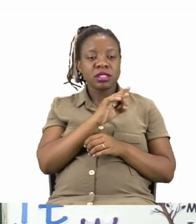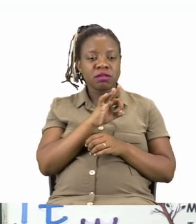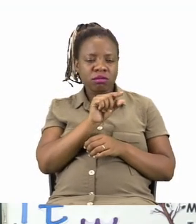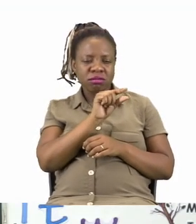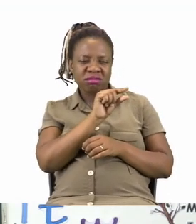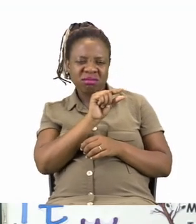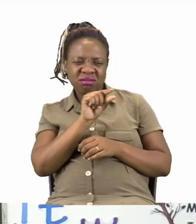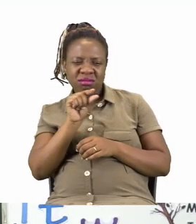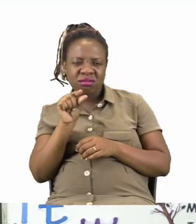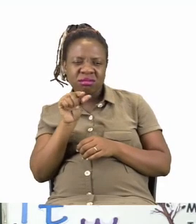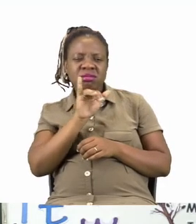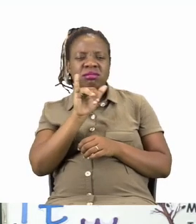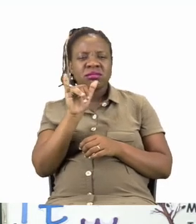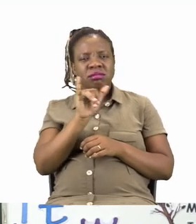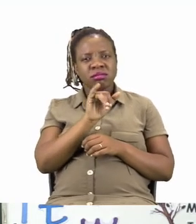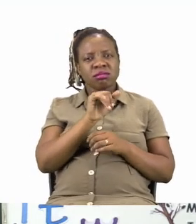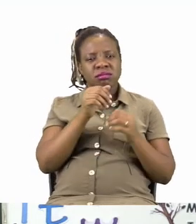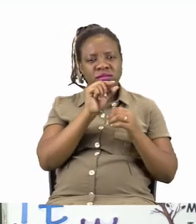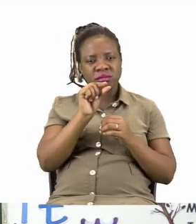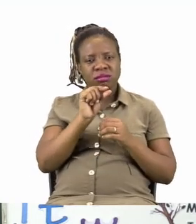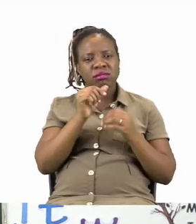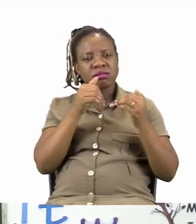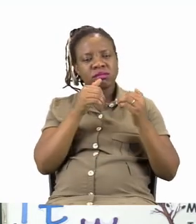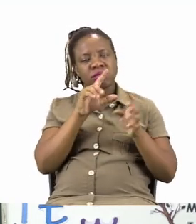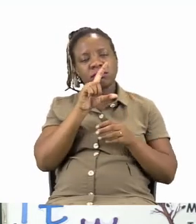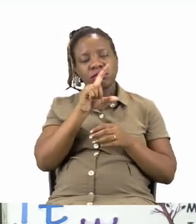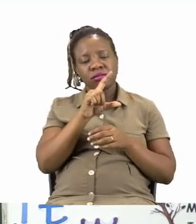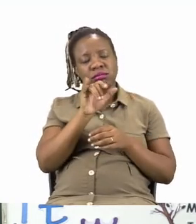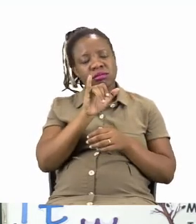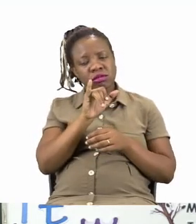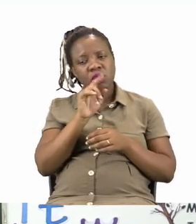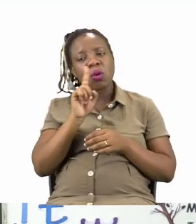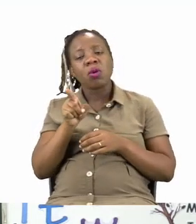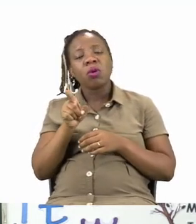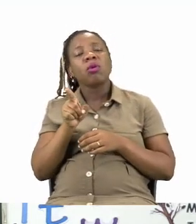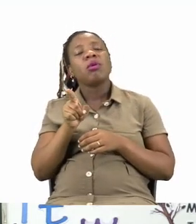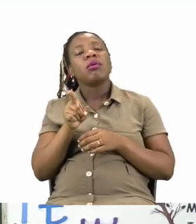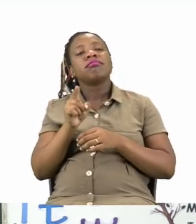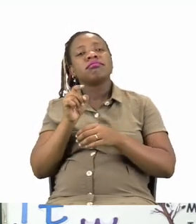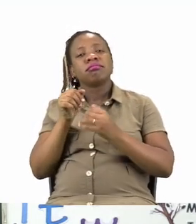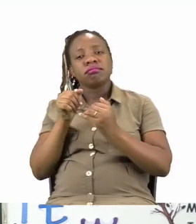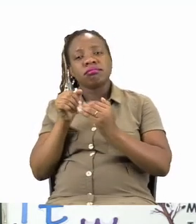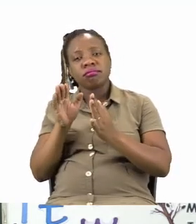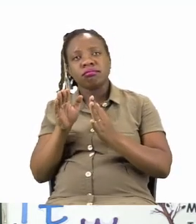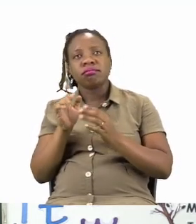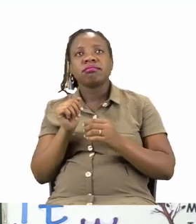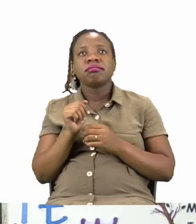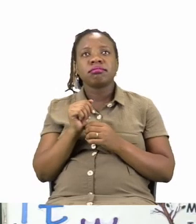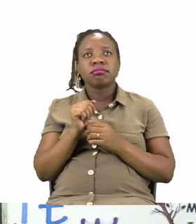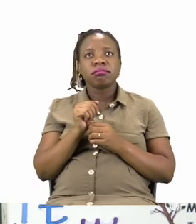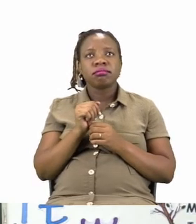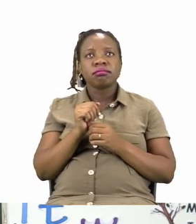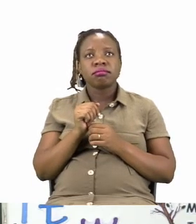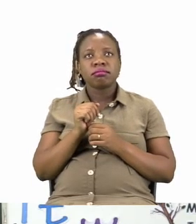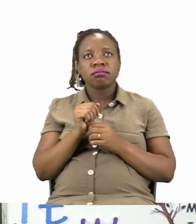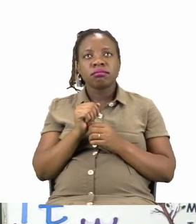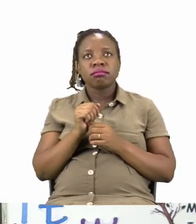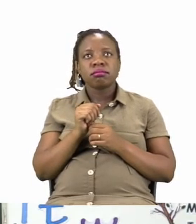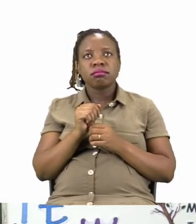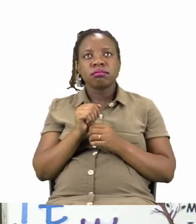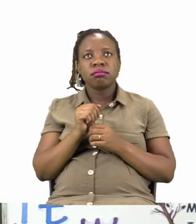sentence with. All right. Now you will see I have done the first one for you, and the words here